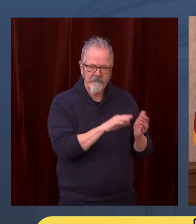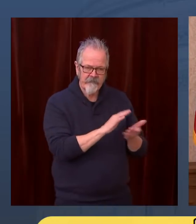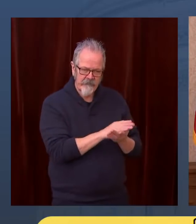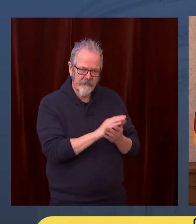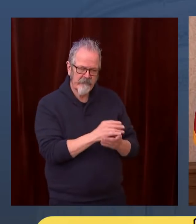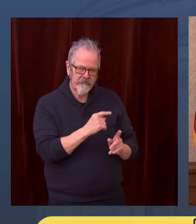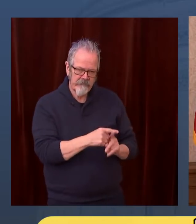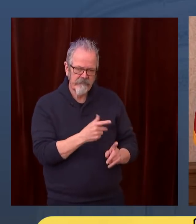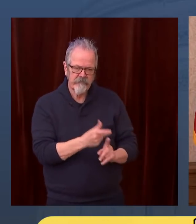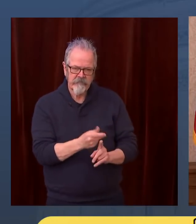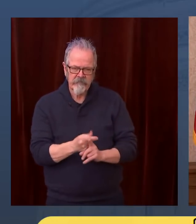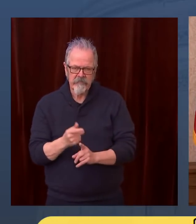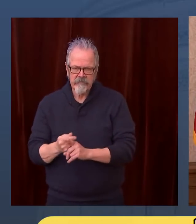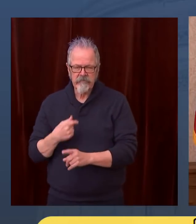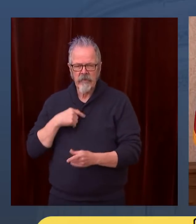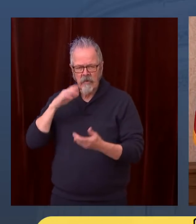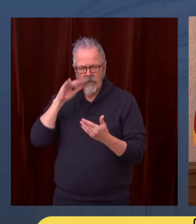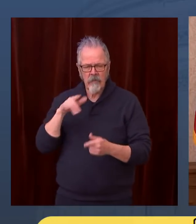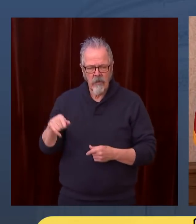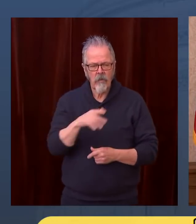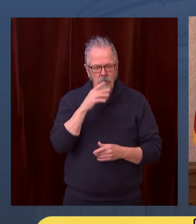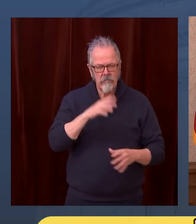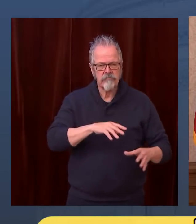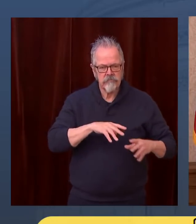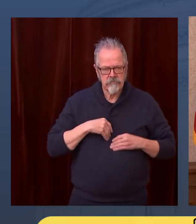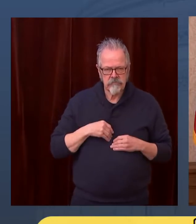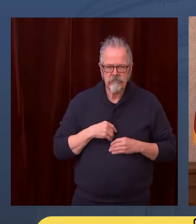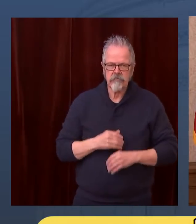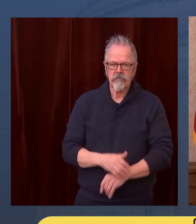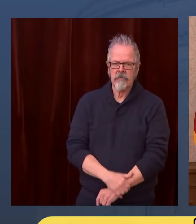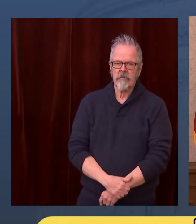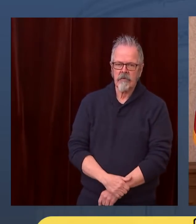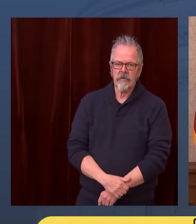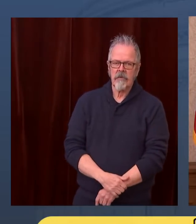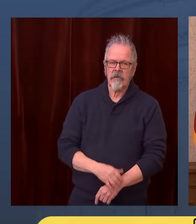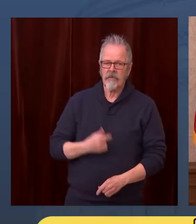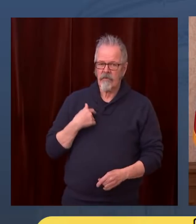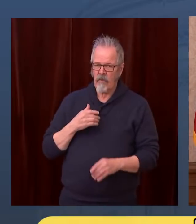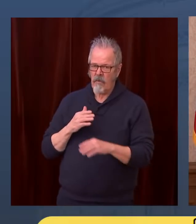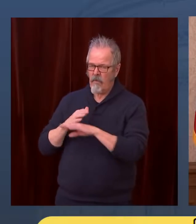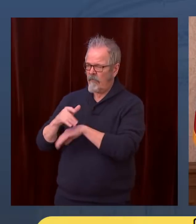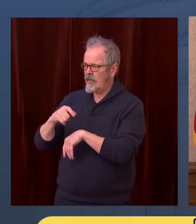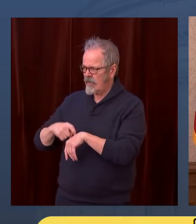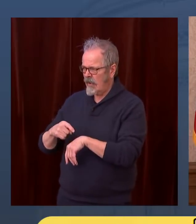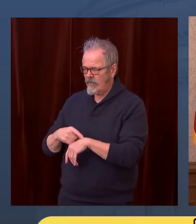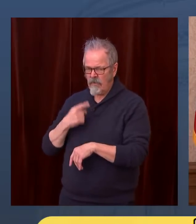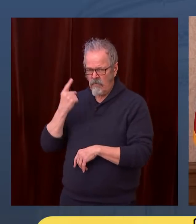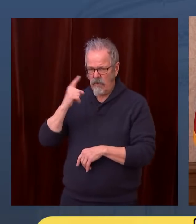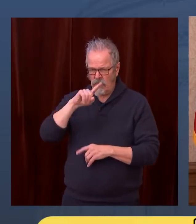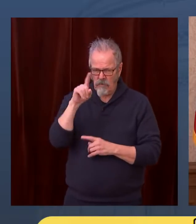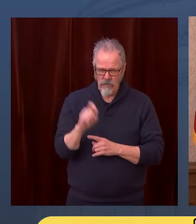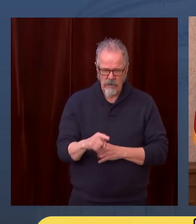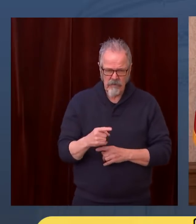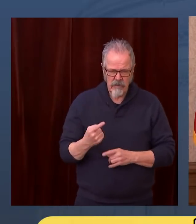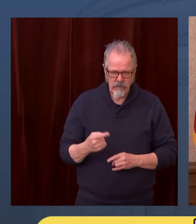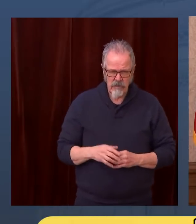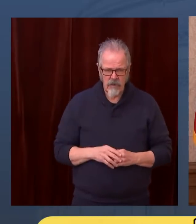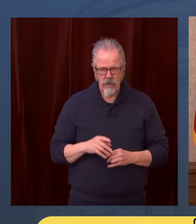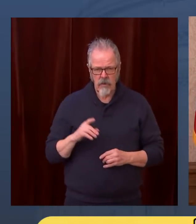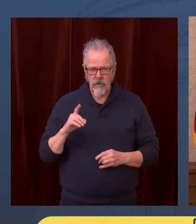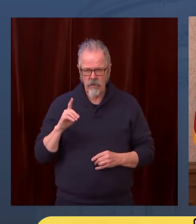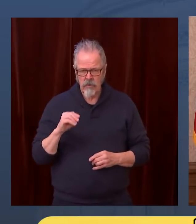happen. We are over time, but we have one more question, and we will go to Dory with Northwest